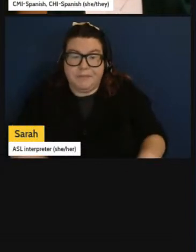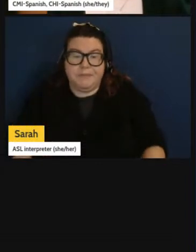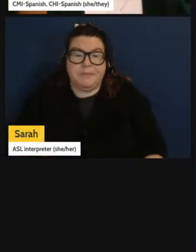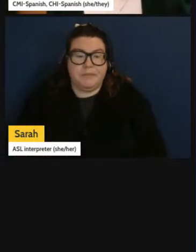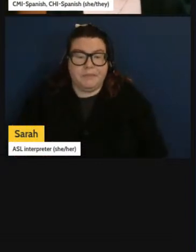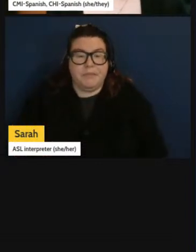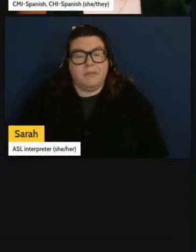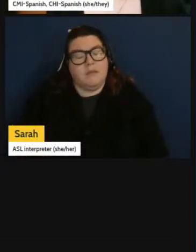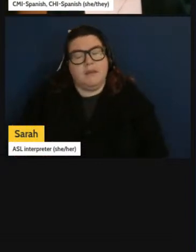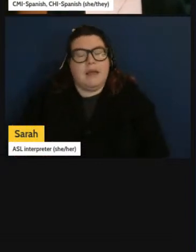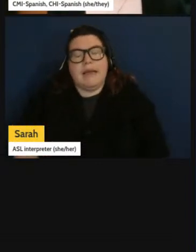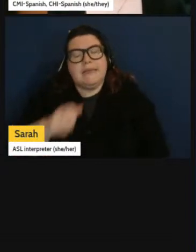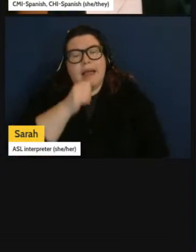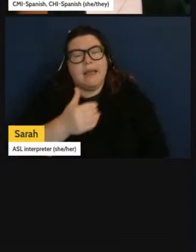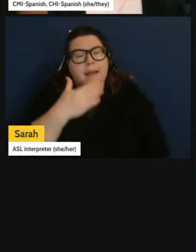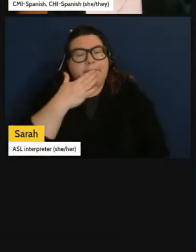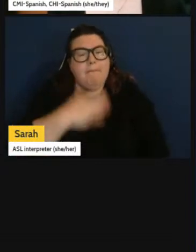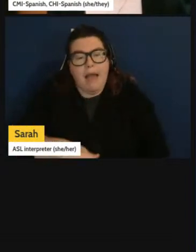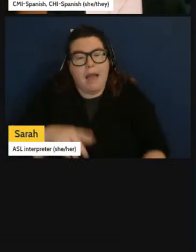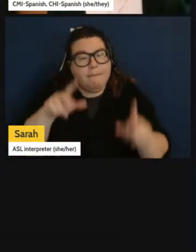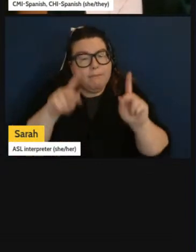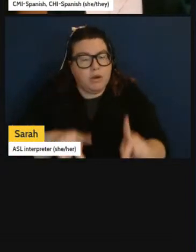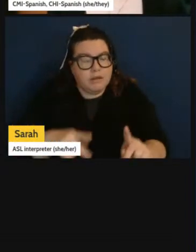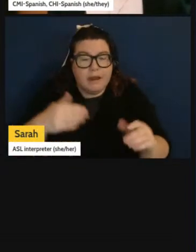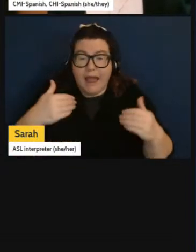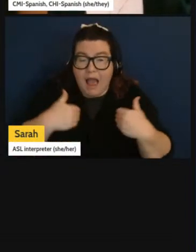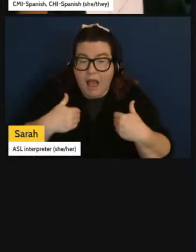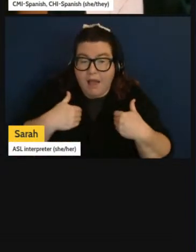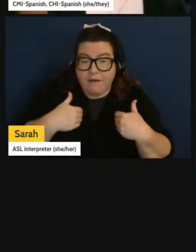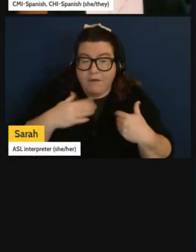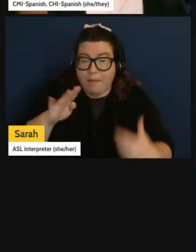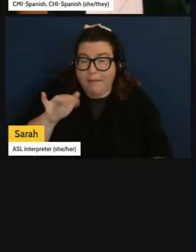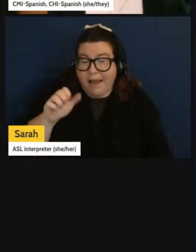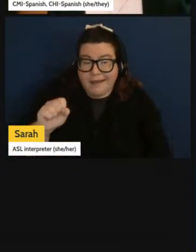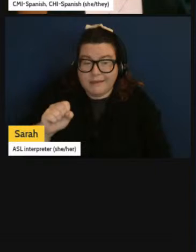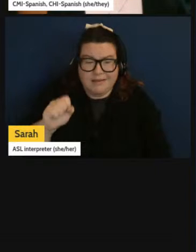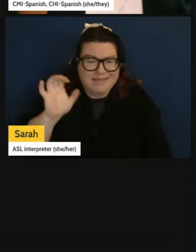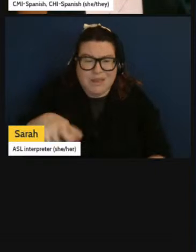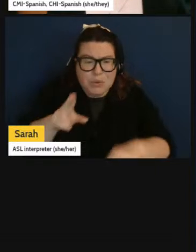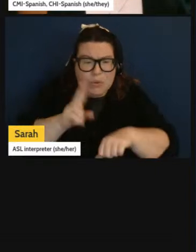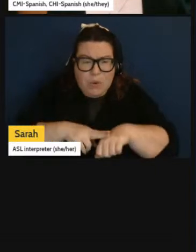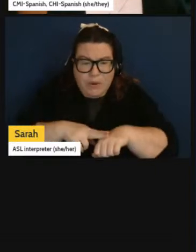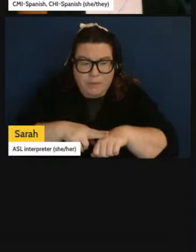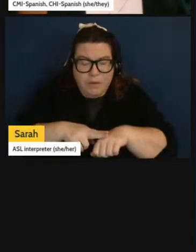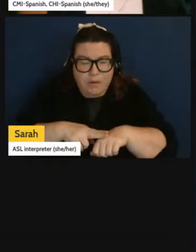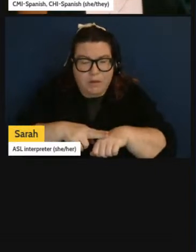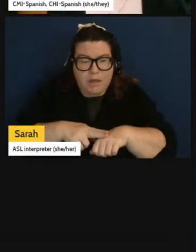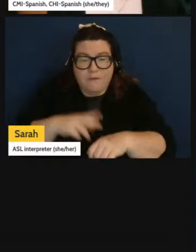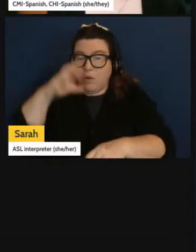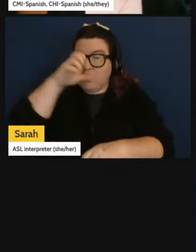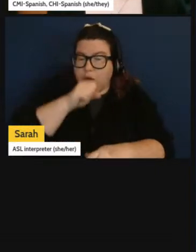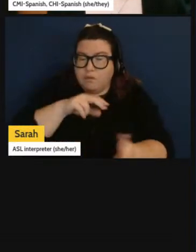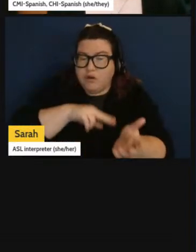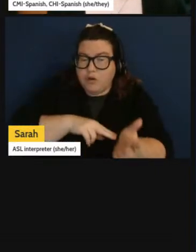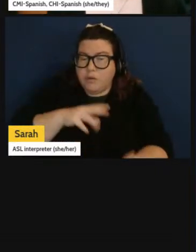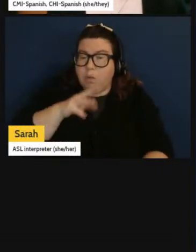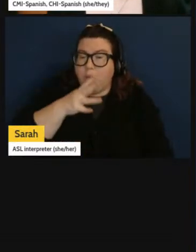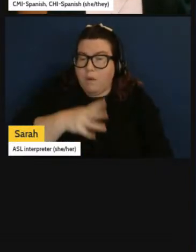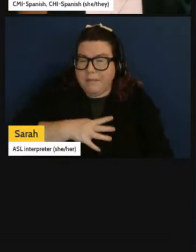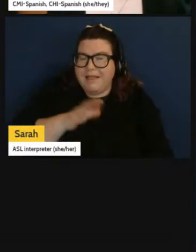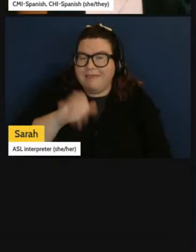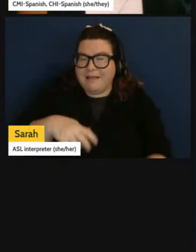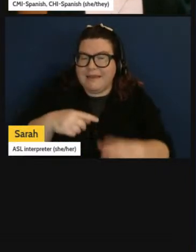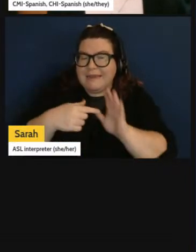it doesn't make you a bad person to have biases. It's normal. Okay, so if you assumed the nurse was a woman, this is an example of gender